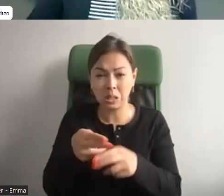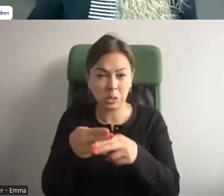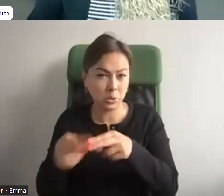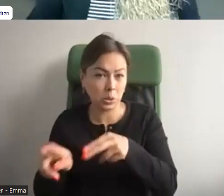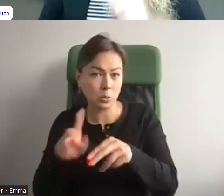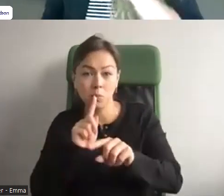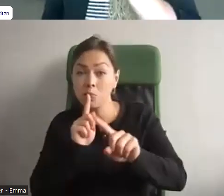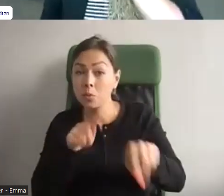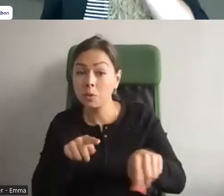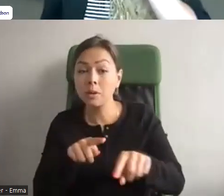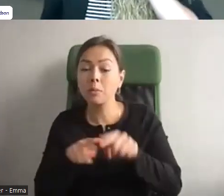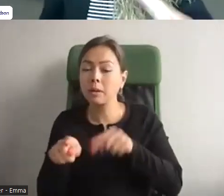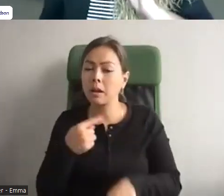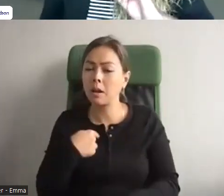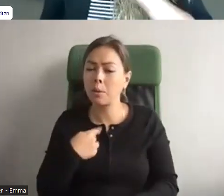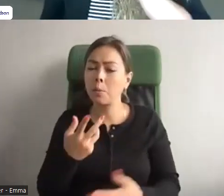of